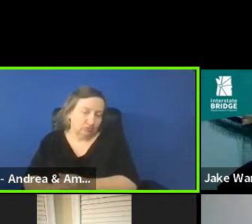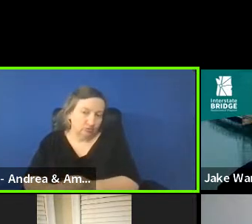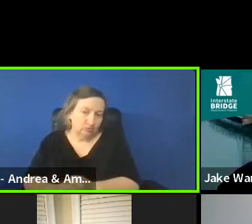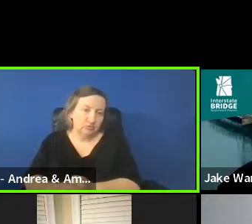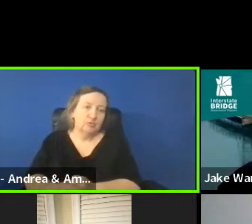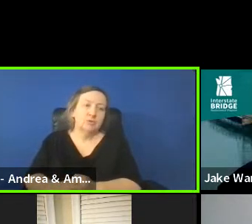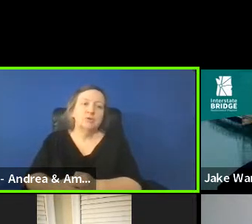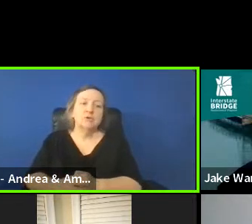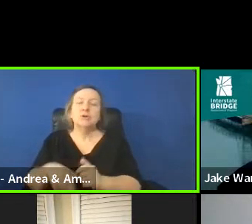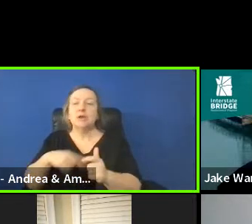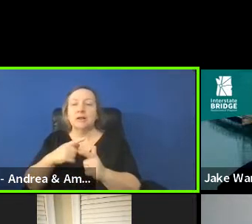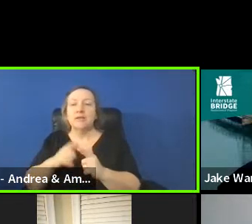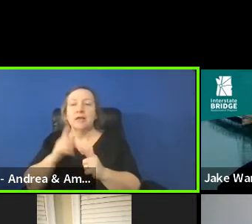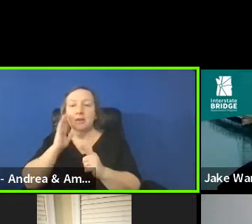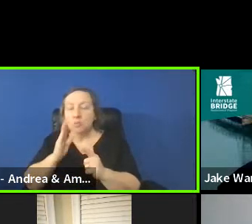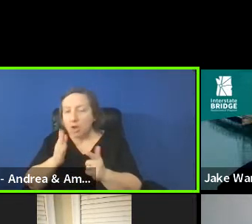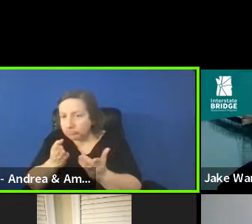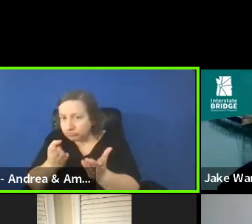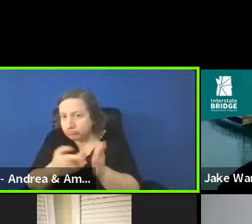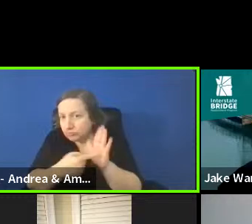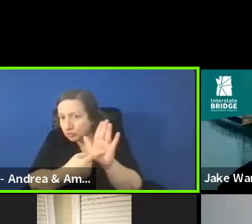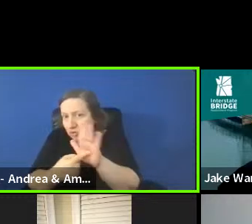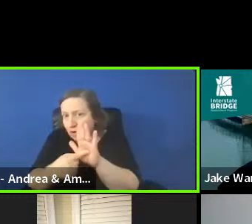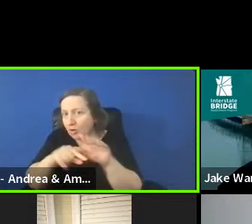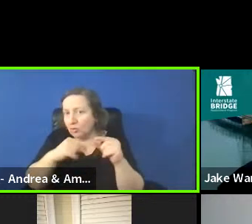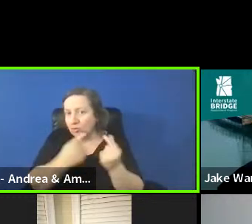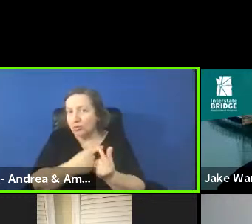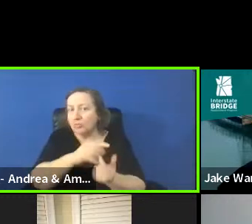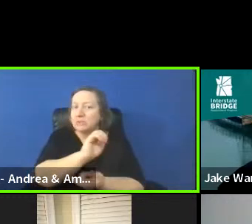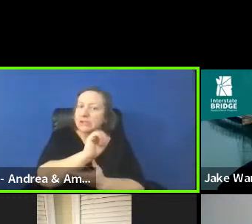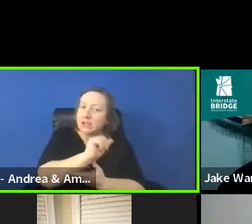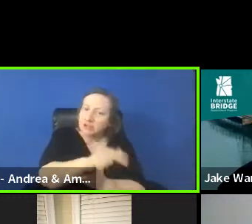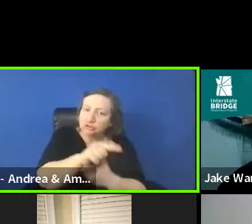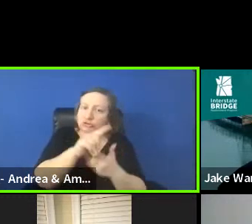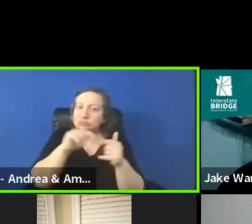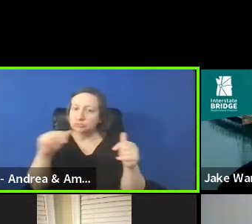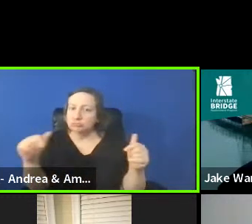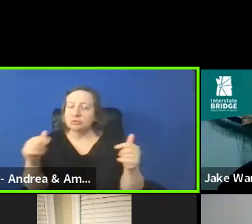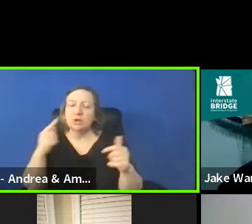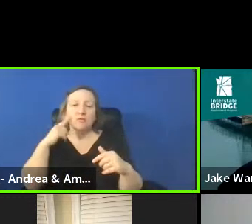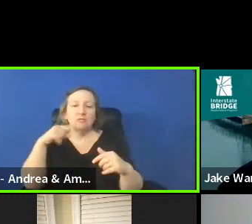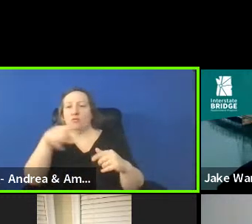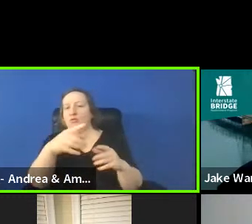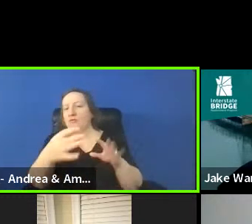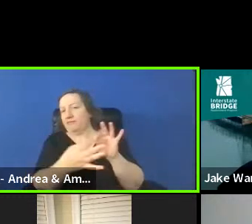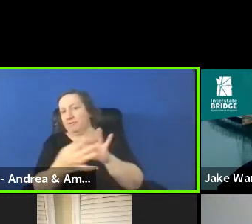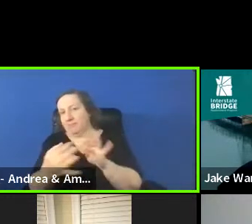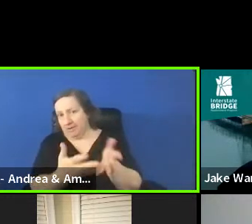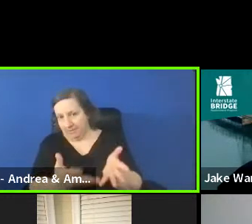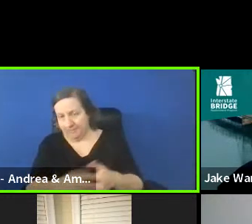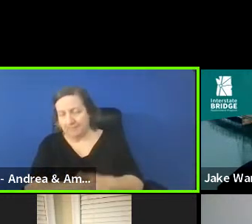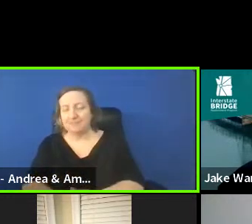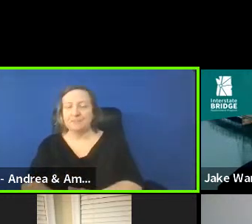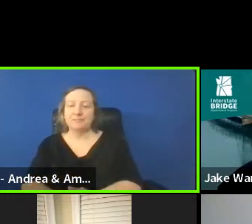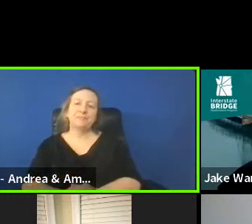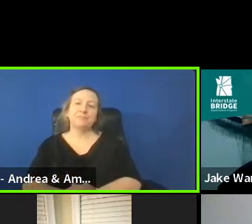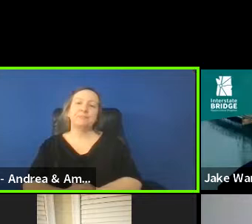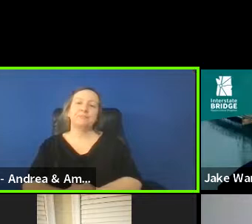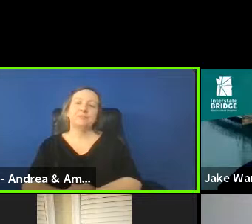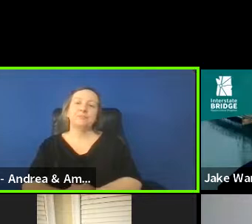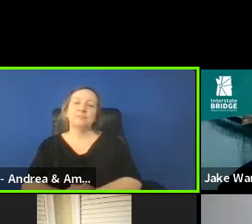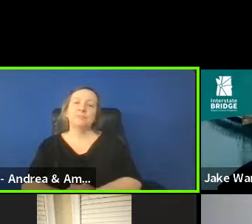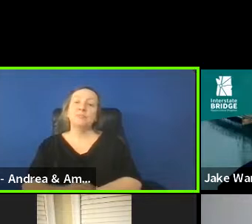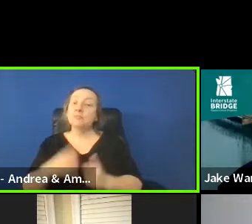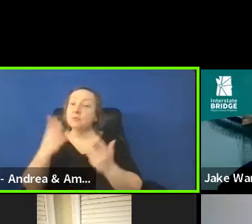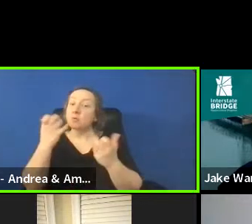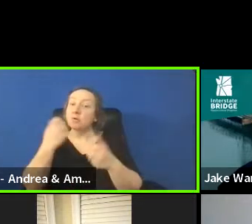and put them in front of groups like the Equity Advisory Group for your input to make sure and